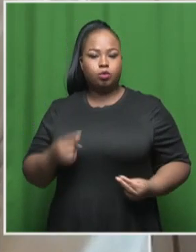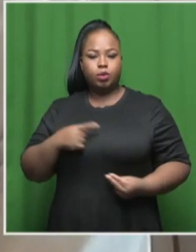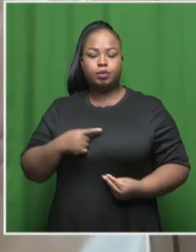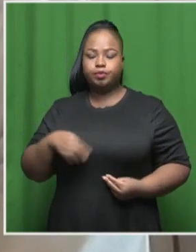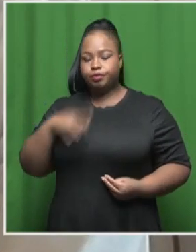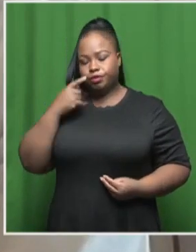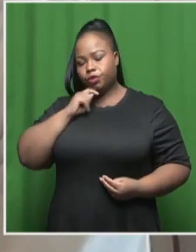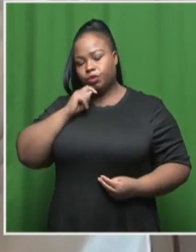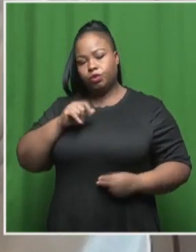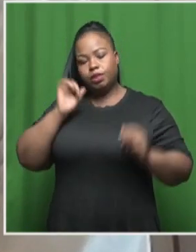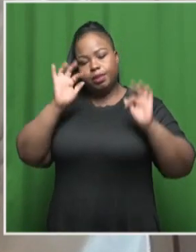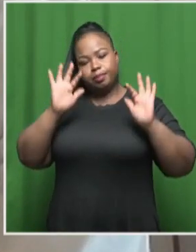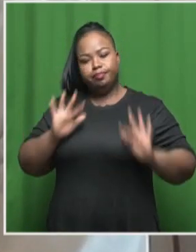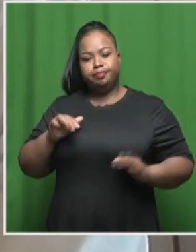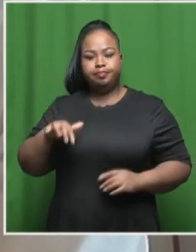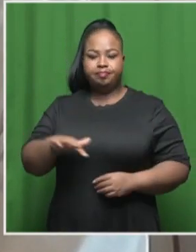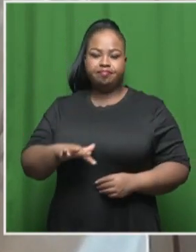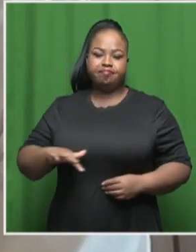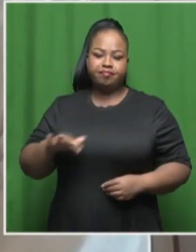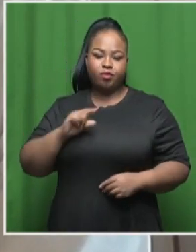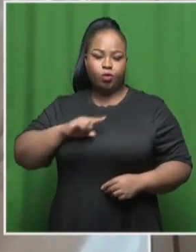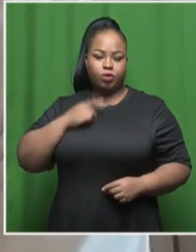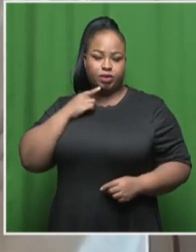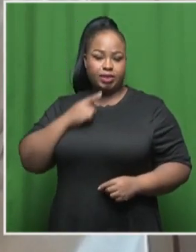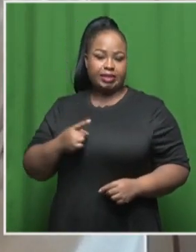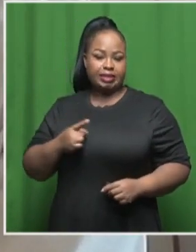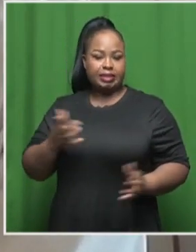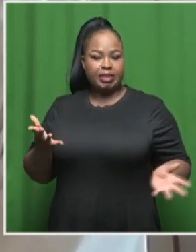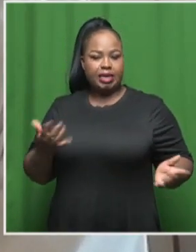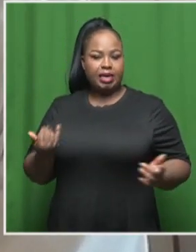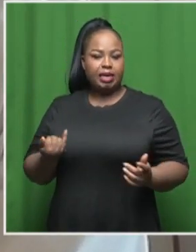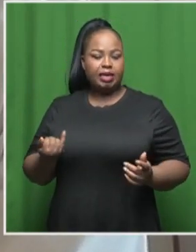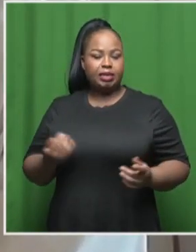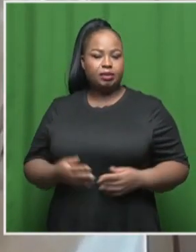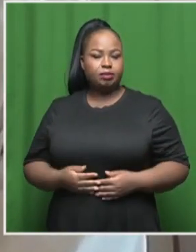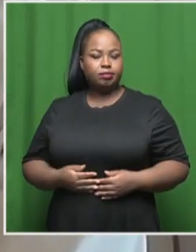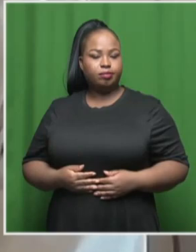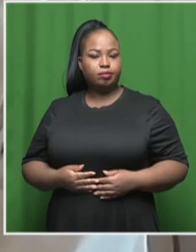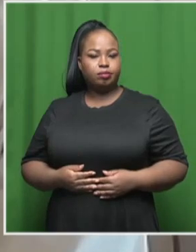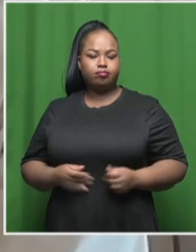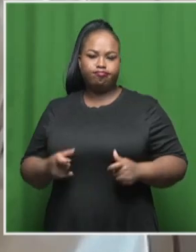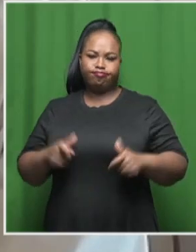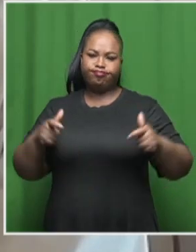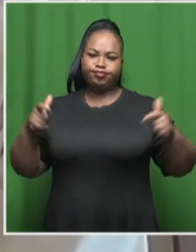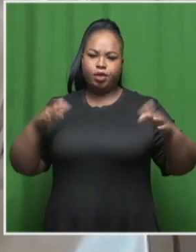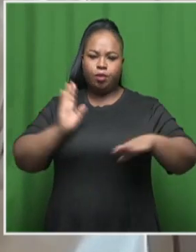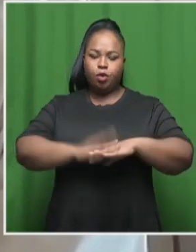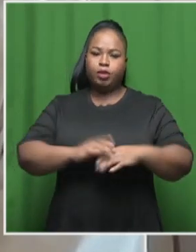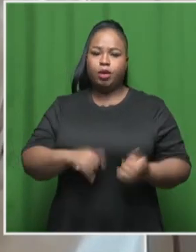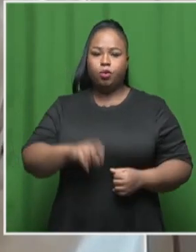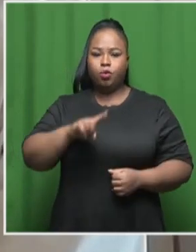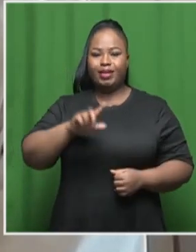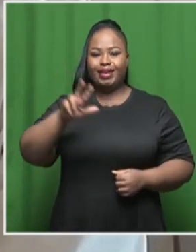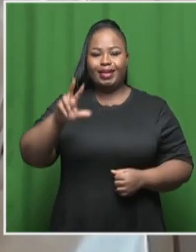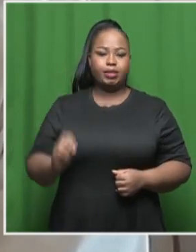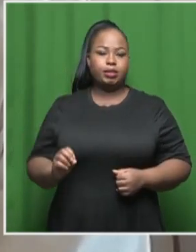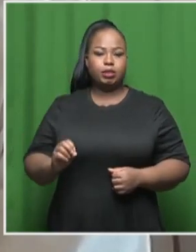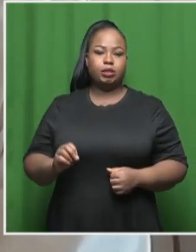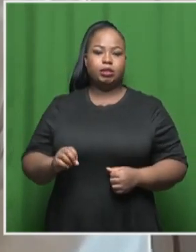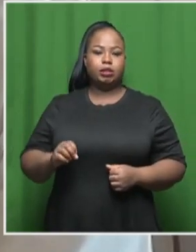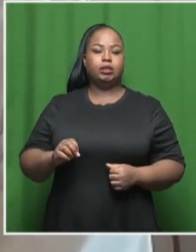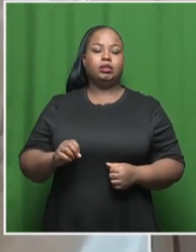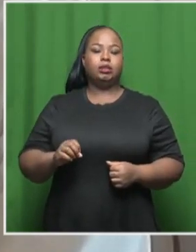really amazing place where, like you said, you know, it's actually it's grown. It's 180 tattooers across the two